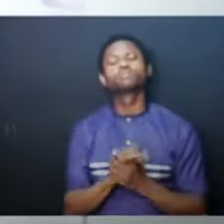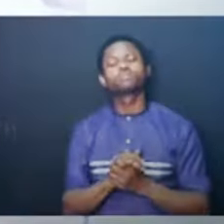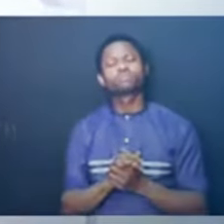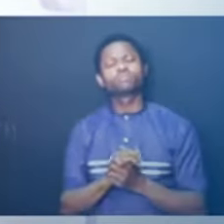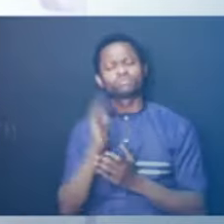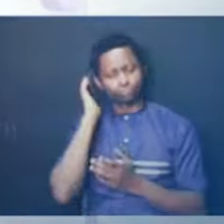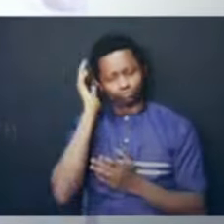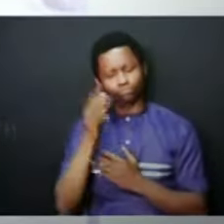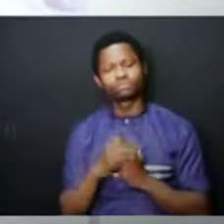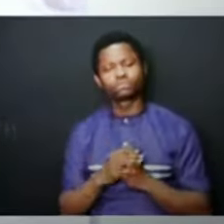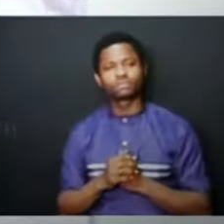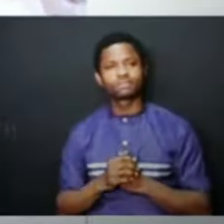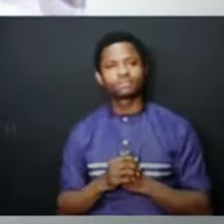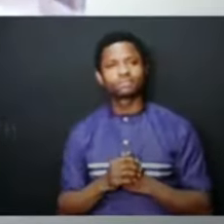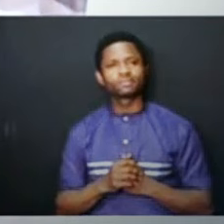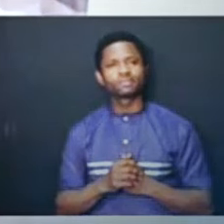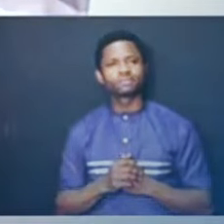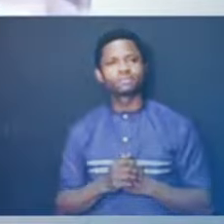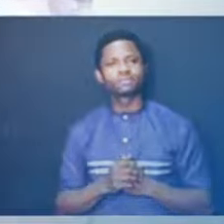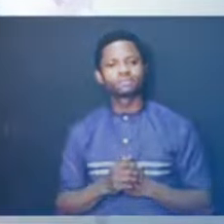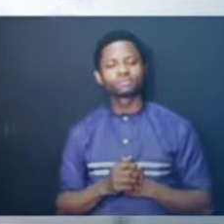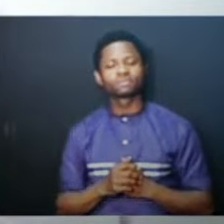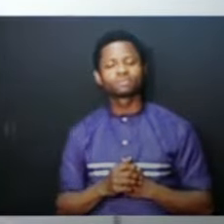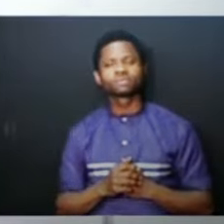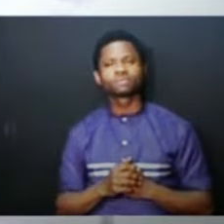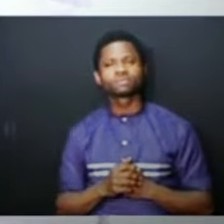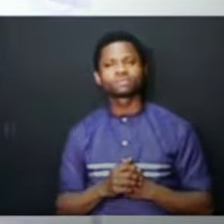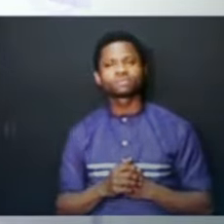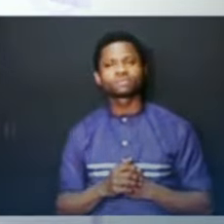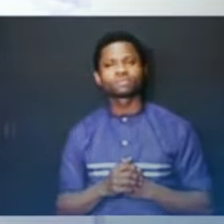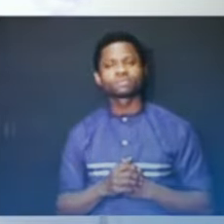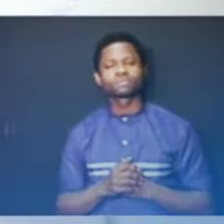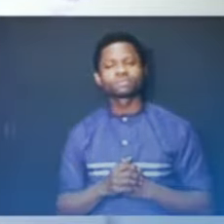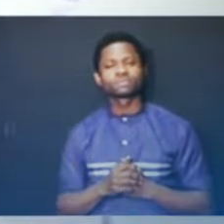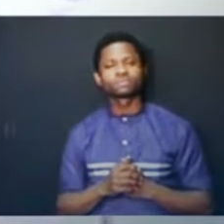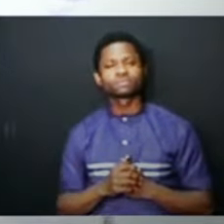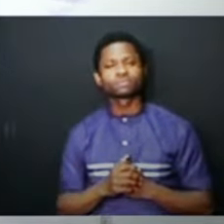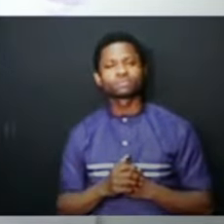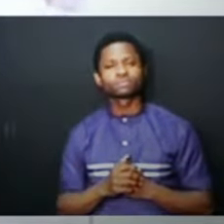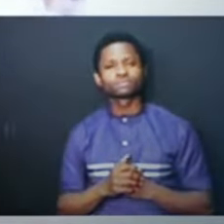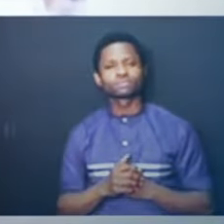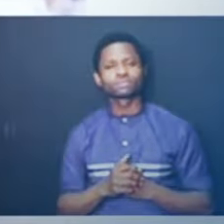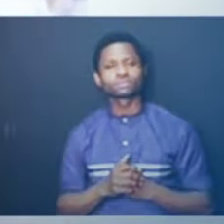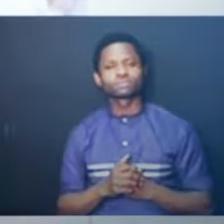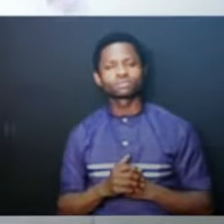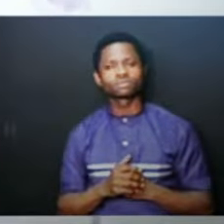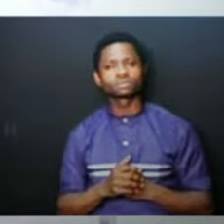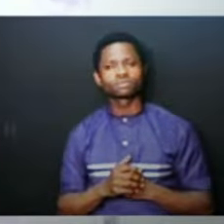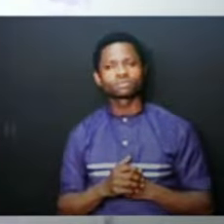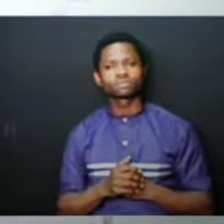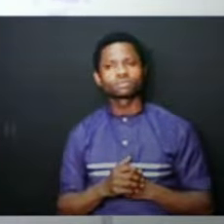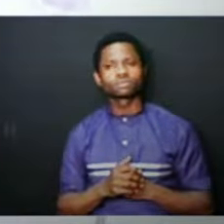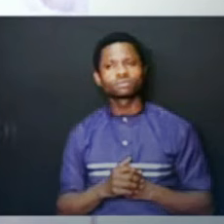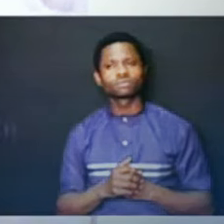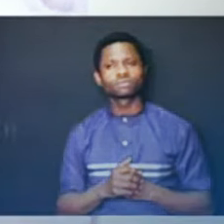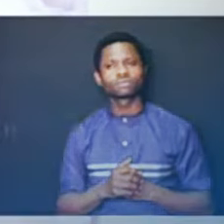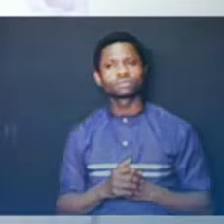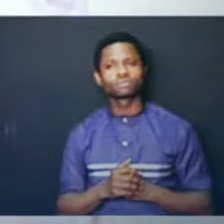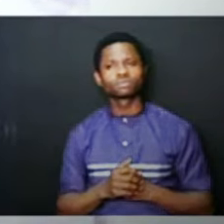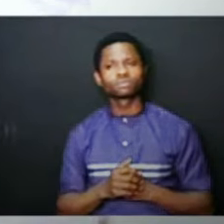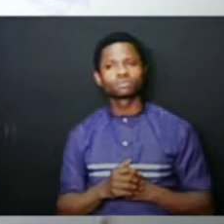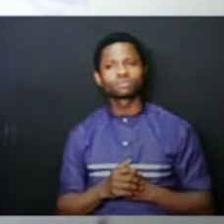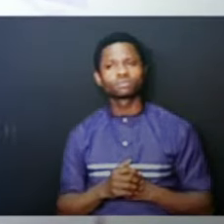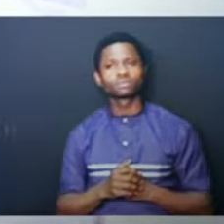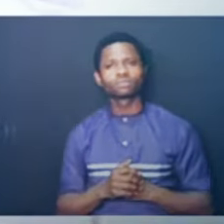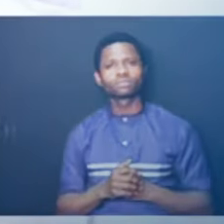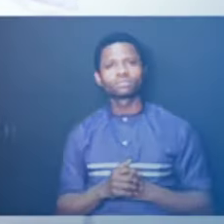done? Dear Okari Akumano in Hunumu, na dear Okra Okrano in Nim Anna,